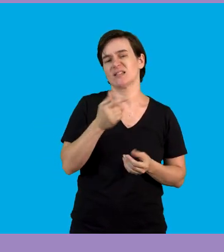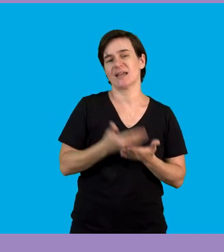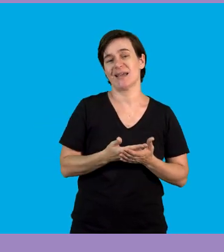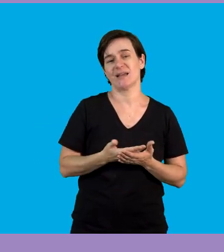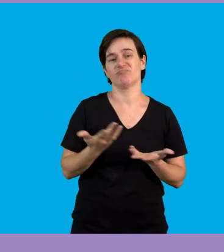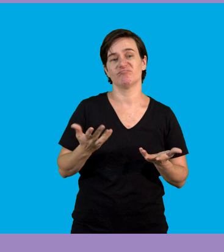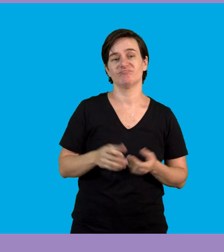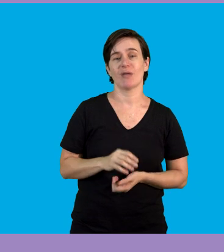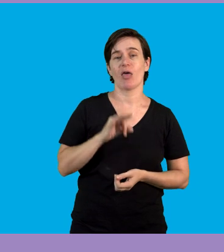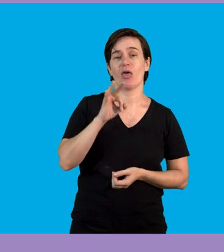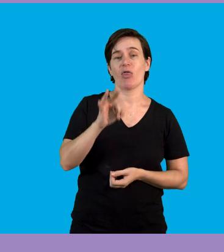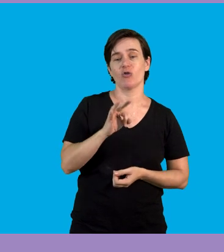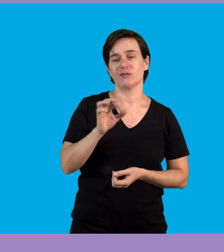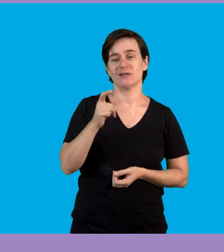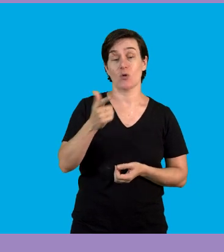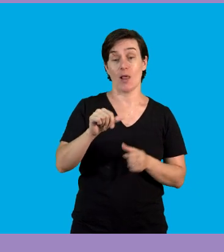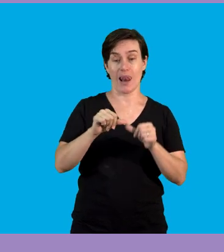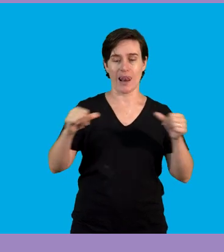say the length squared.